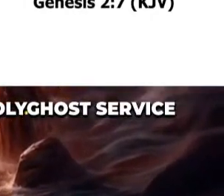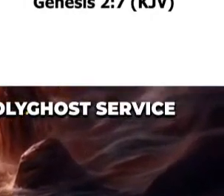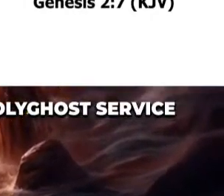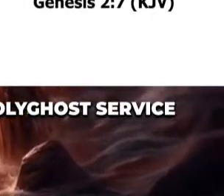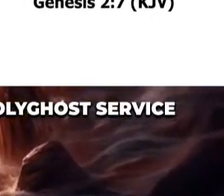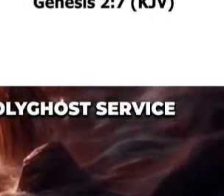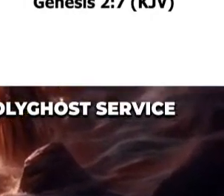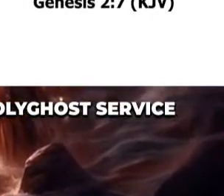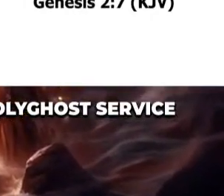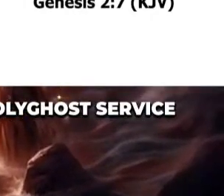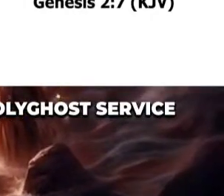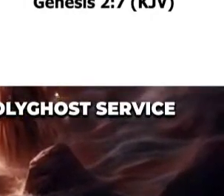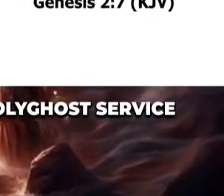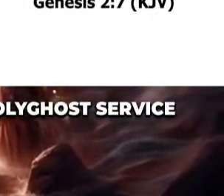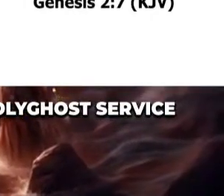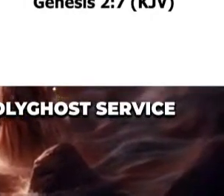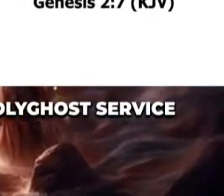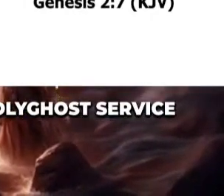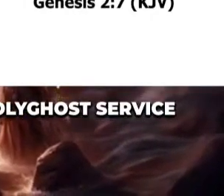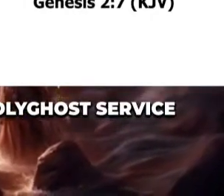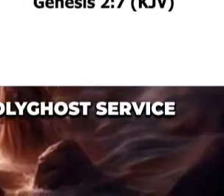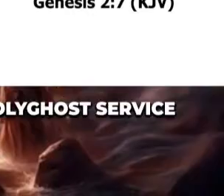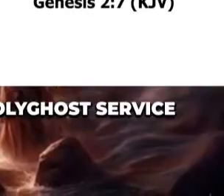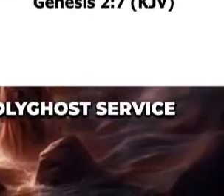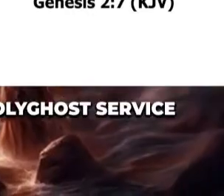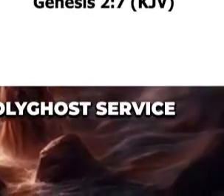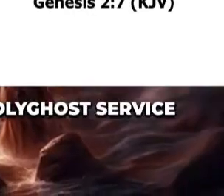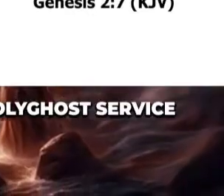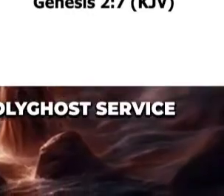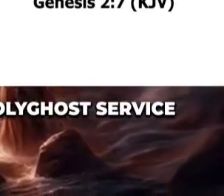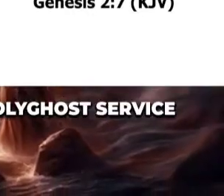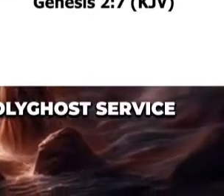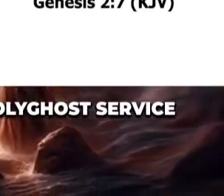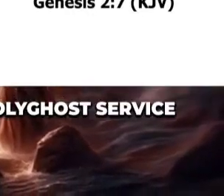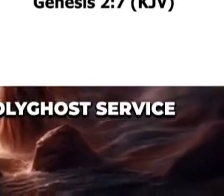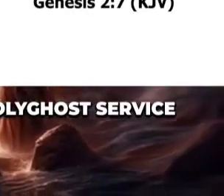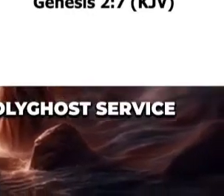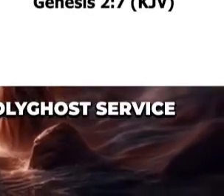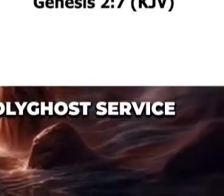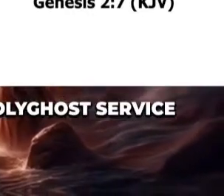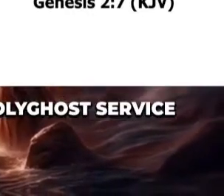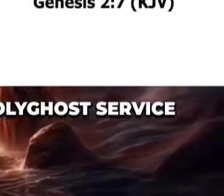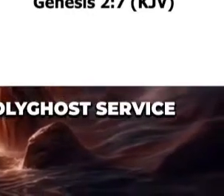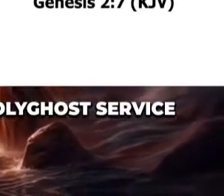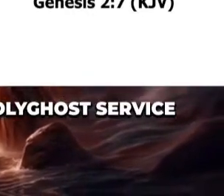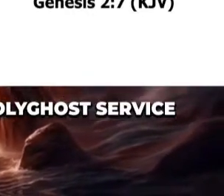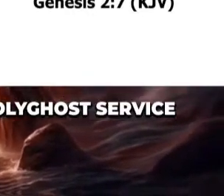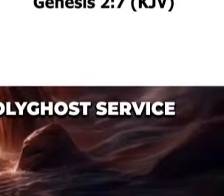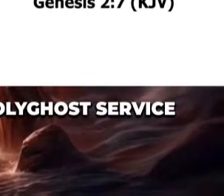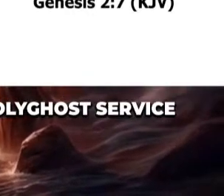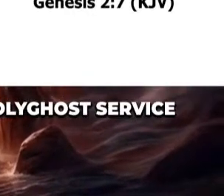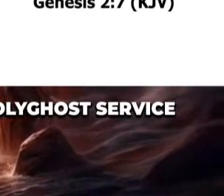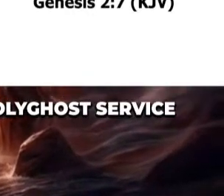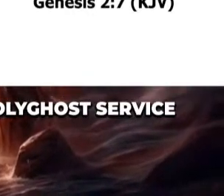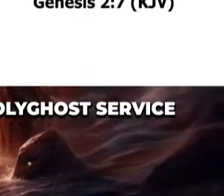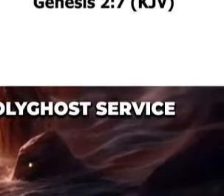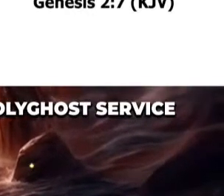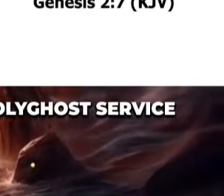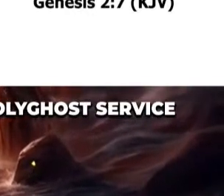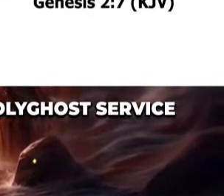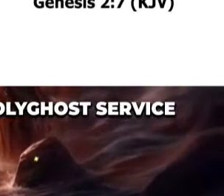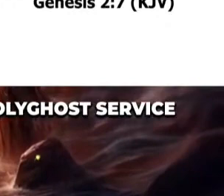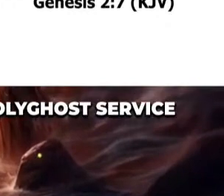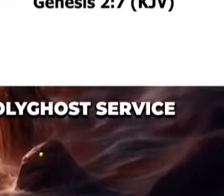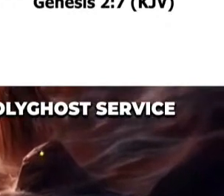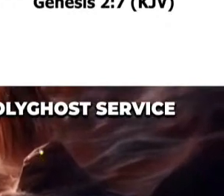And then breathe into his nostrils the breath of life. The wind went